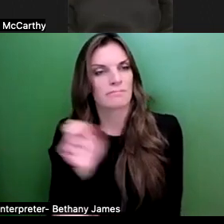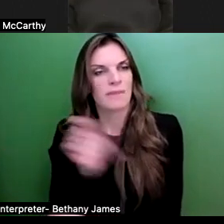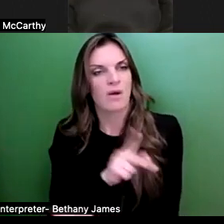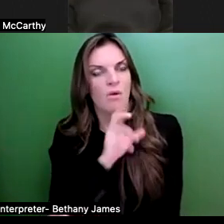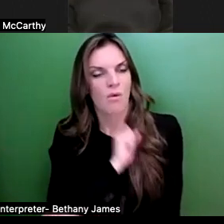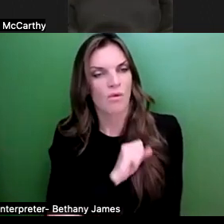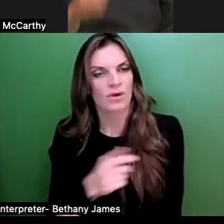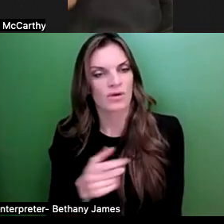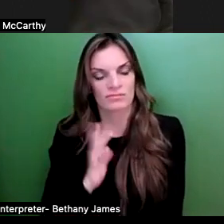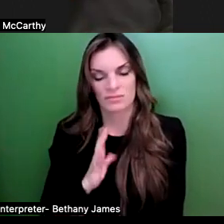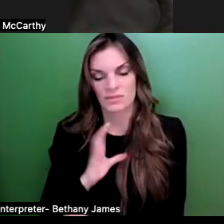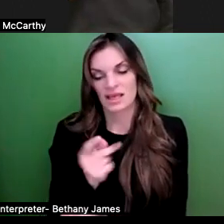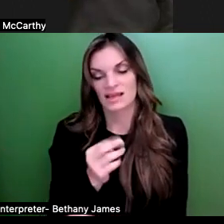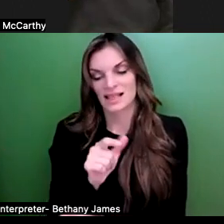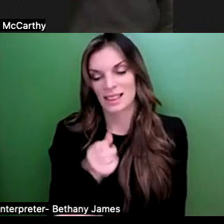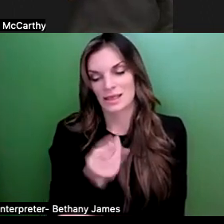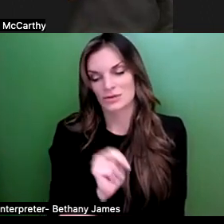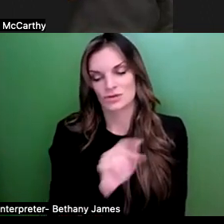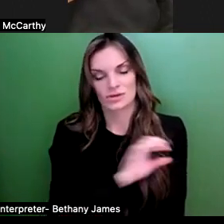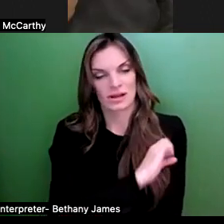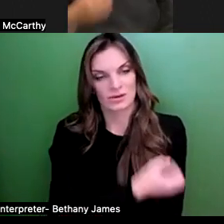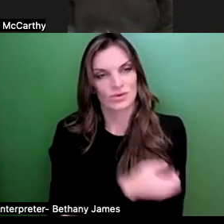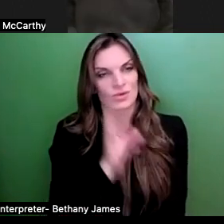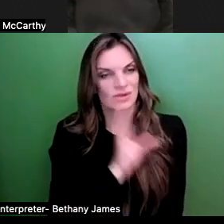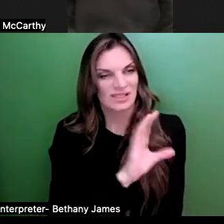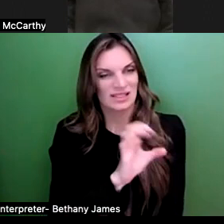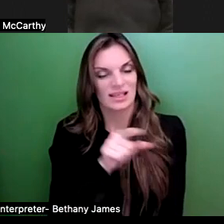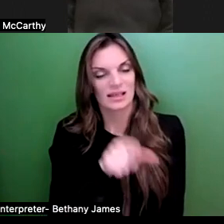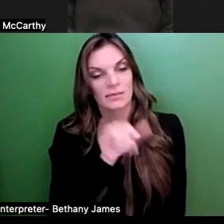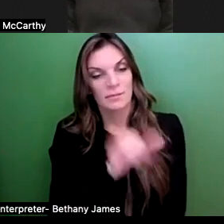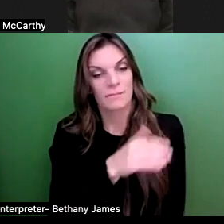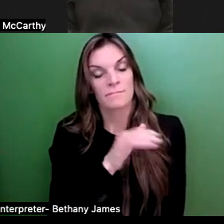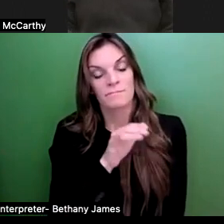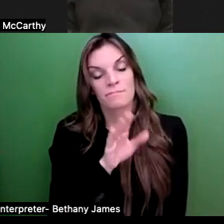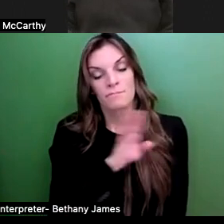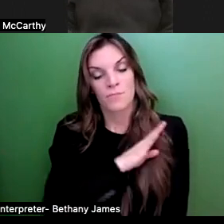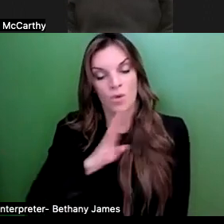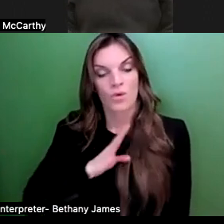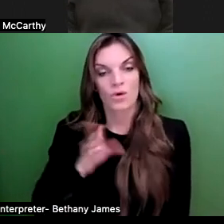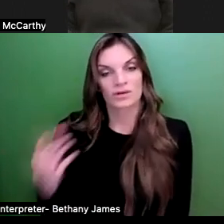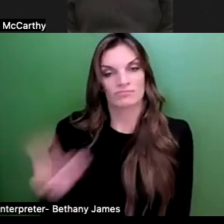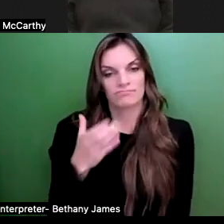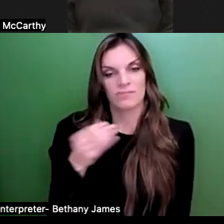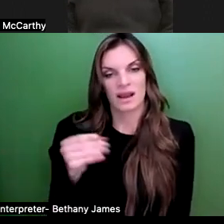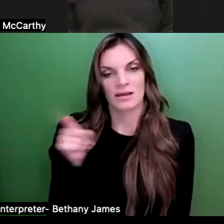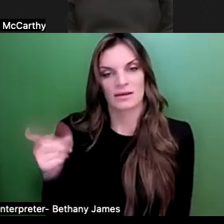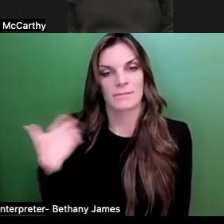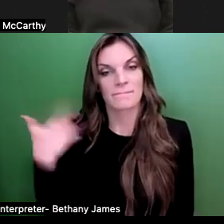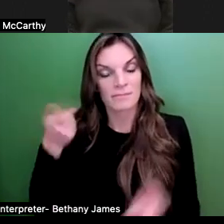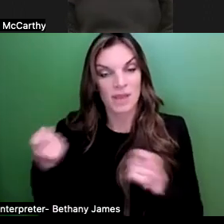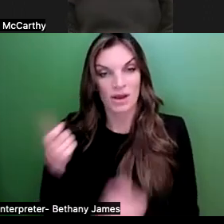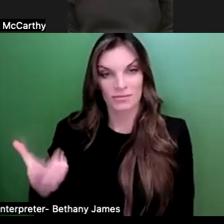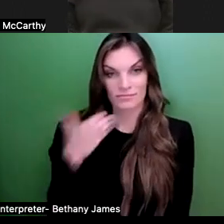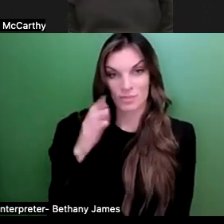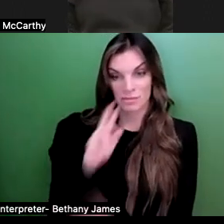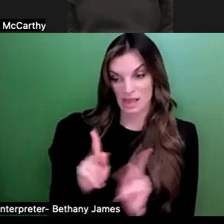from Constellation Energy, which is what, again, the board and the mayor apparently forced us into. So if you want to start talking about the people in the middle like us,